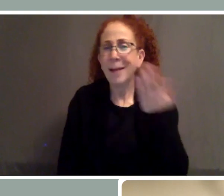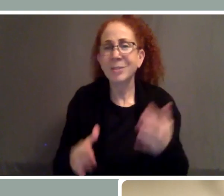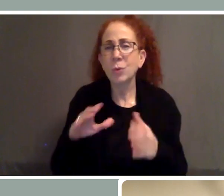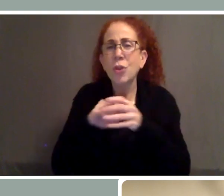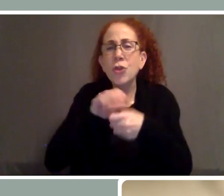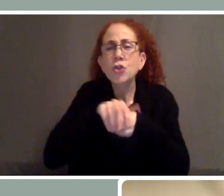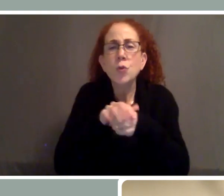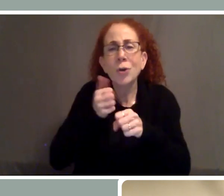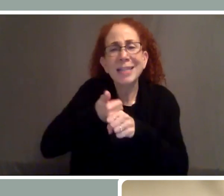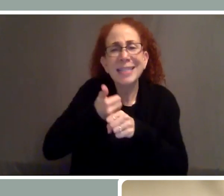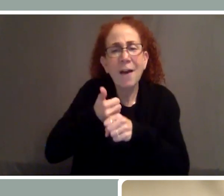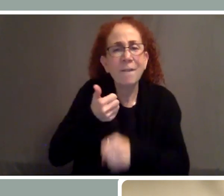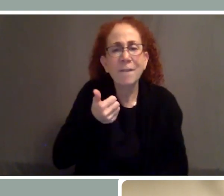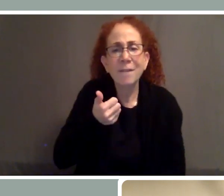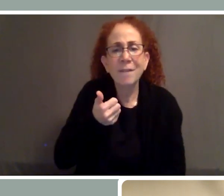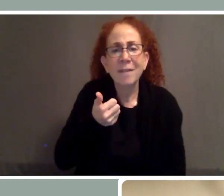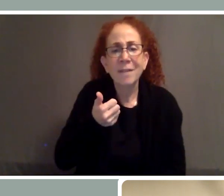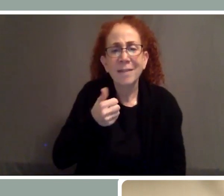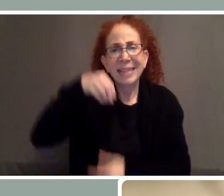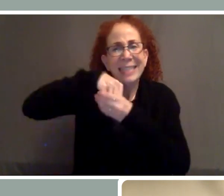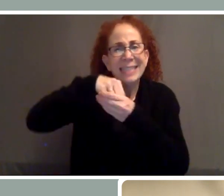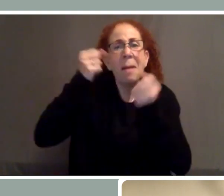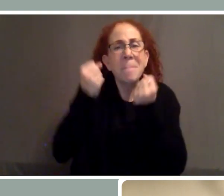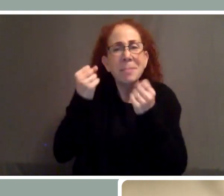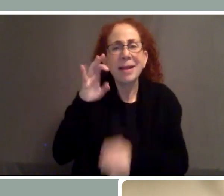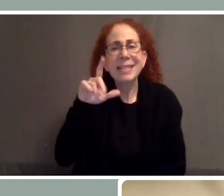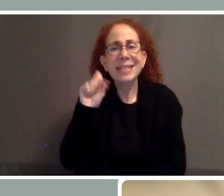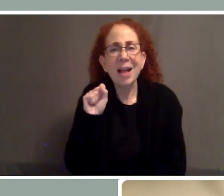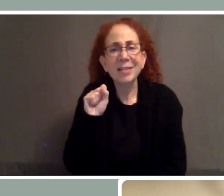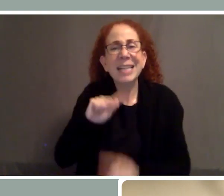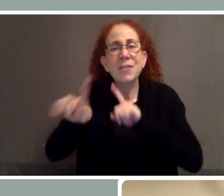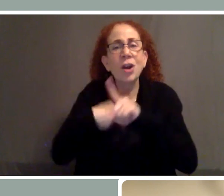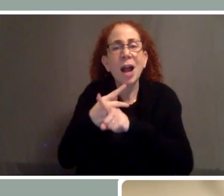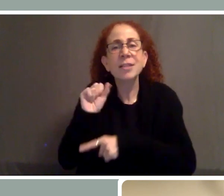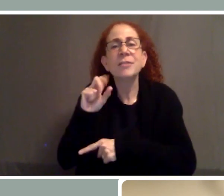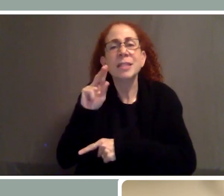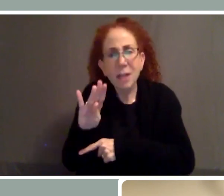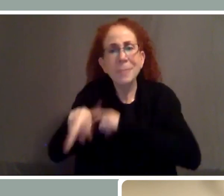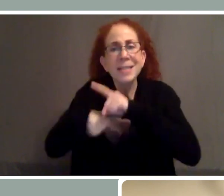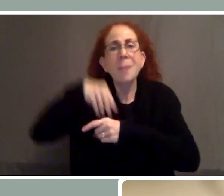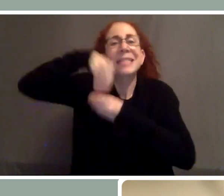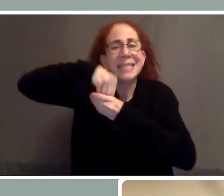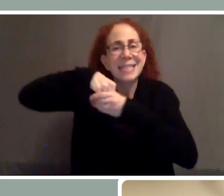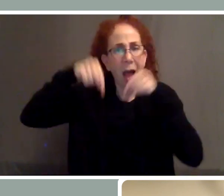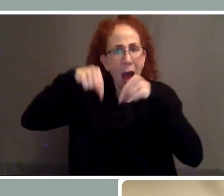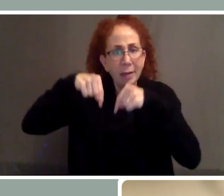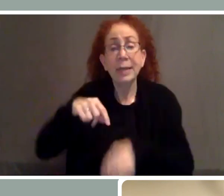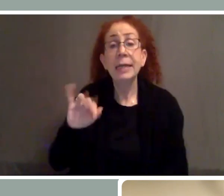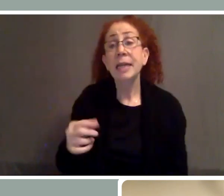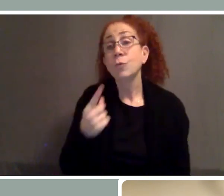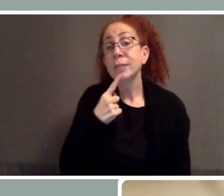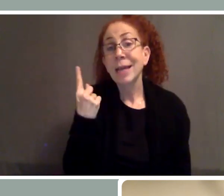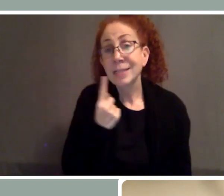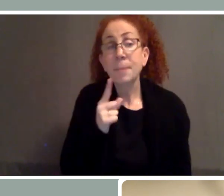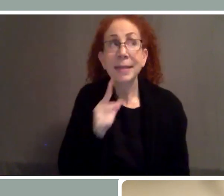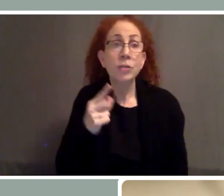aren't, they're composed of many cells, and there are different subtypes within it. And even if we say something is